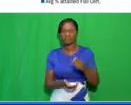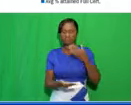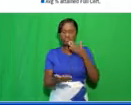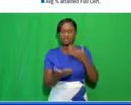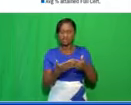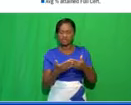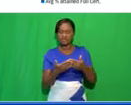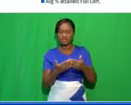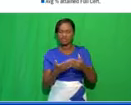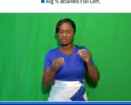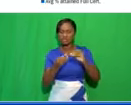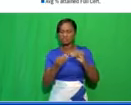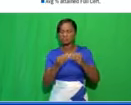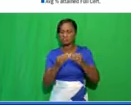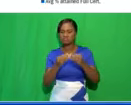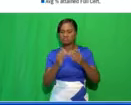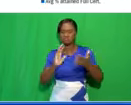with the other